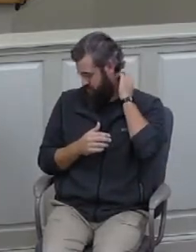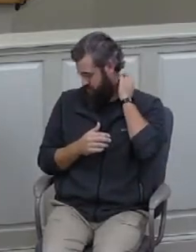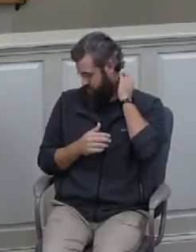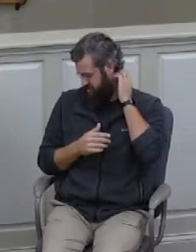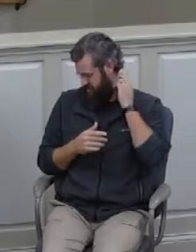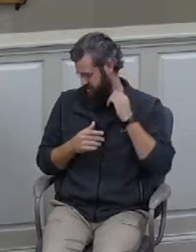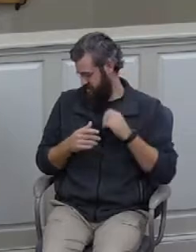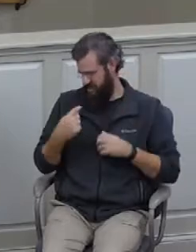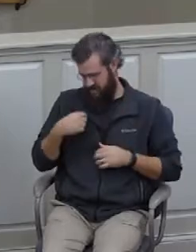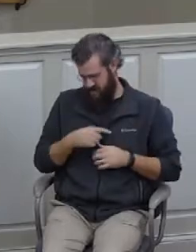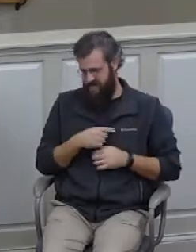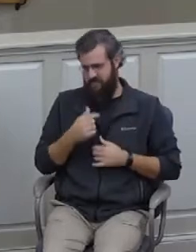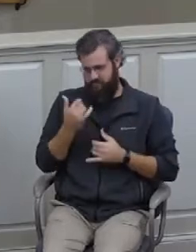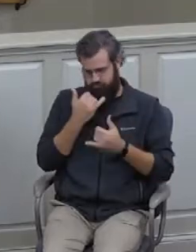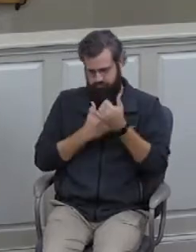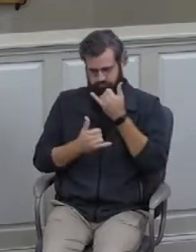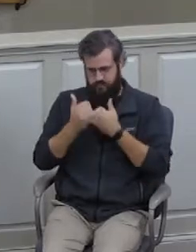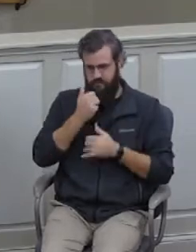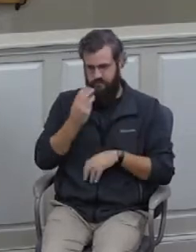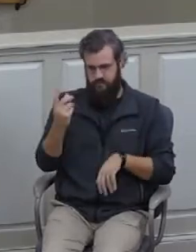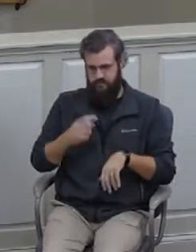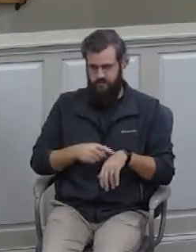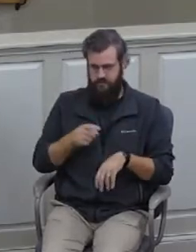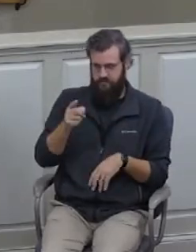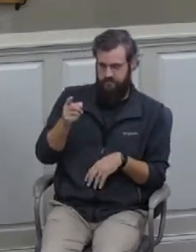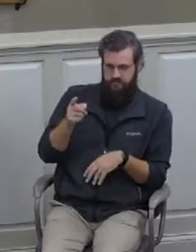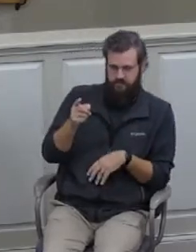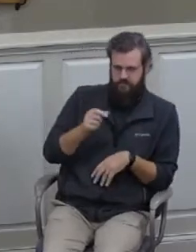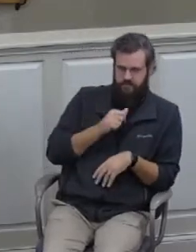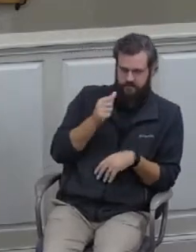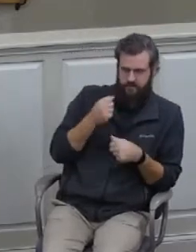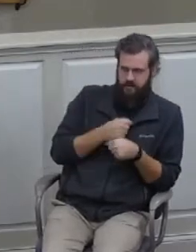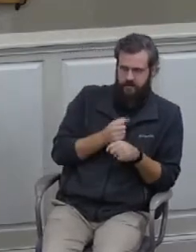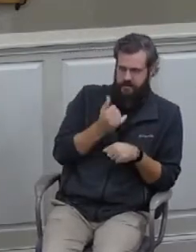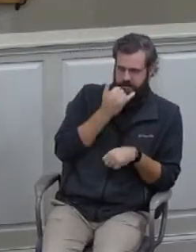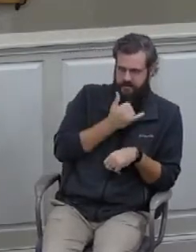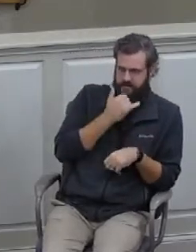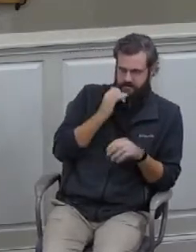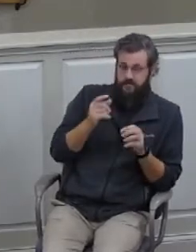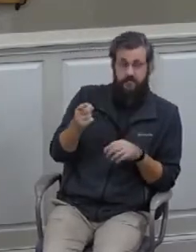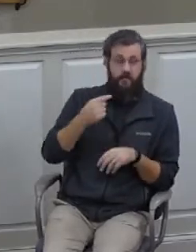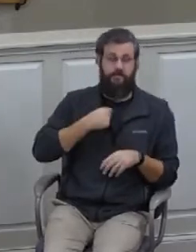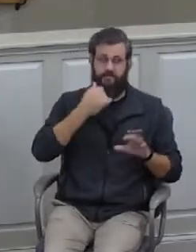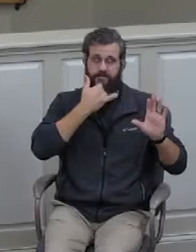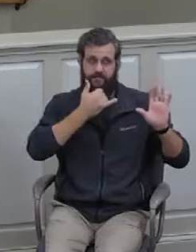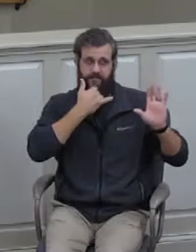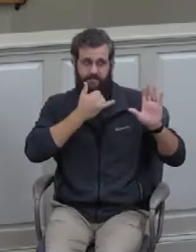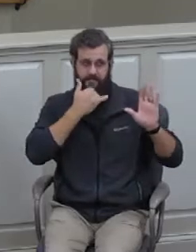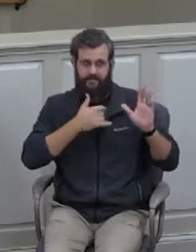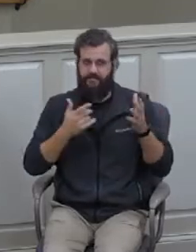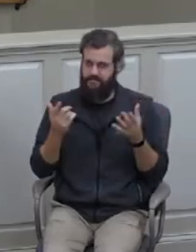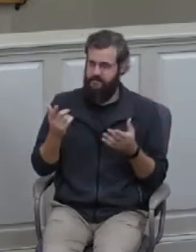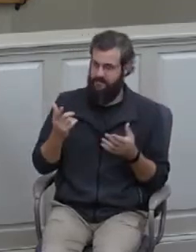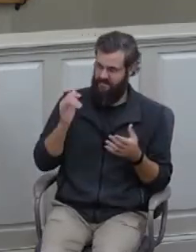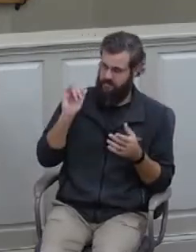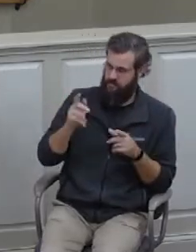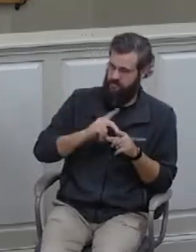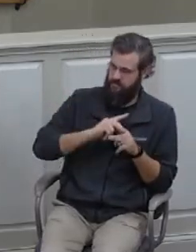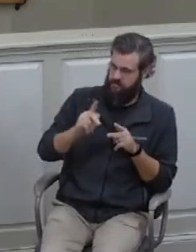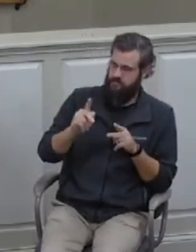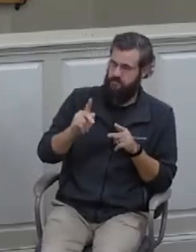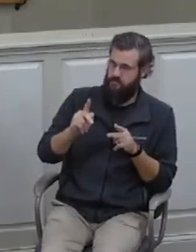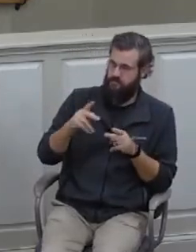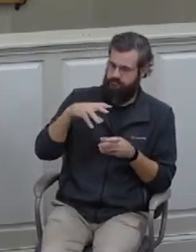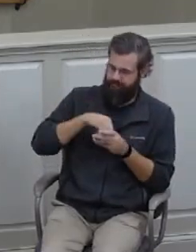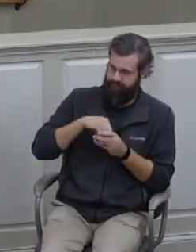a few mistakes. You've not made any that I'm aware of, so. I've made mistakes. Take that degree of professionalism with